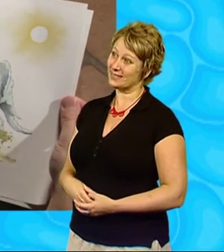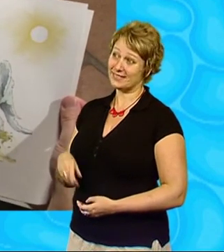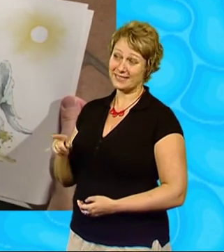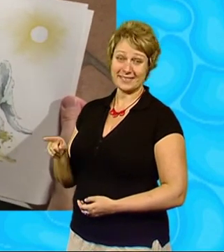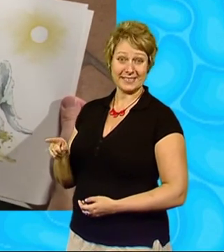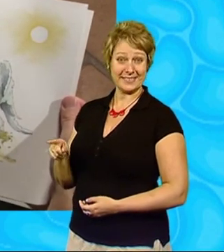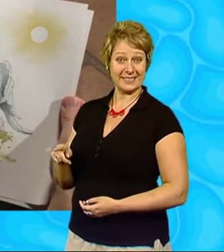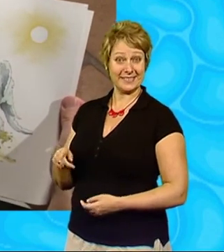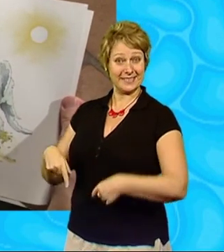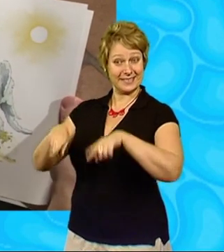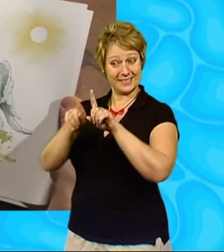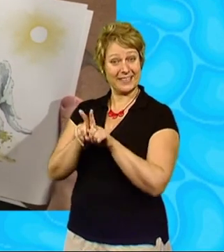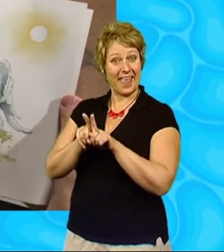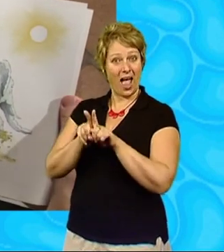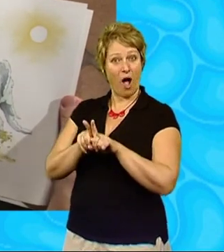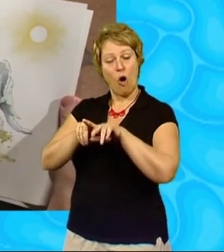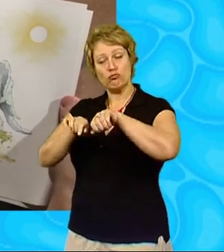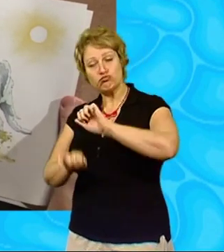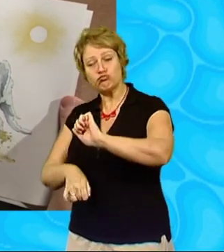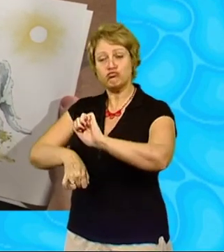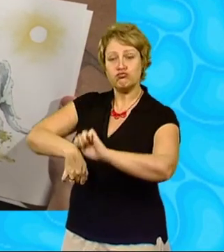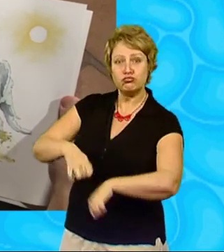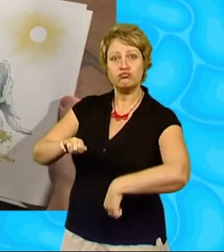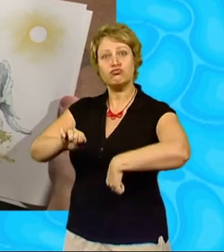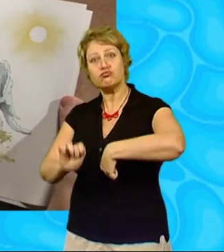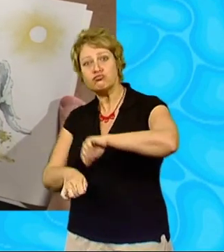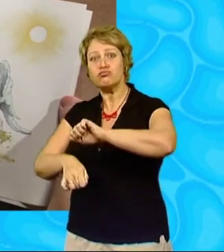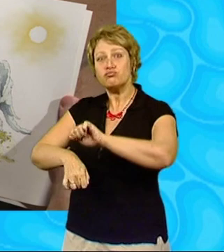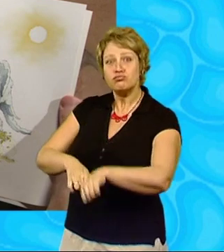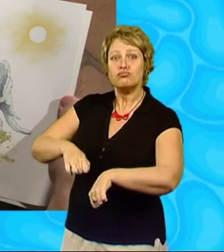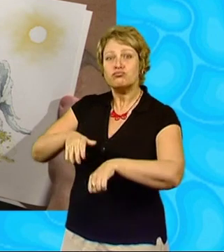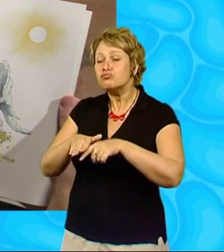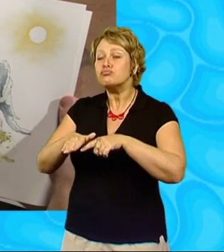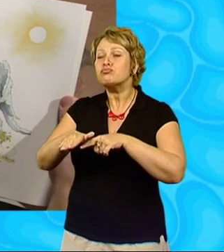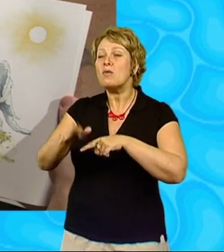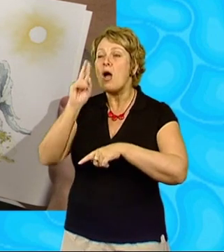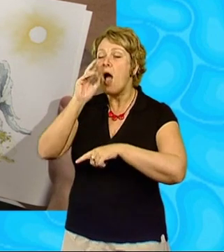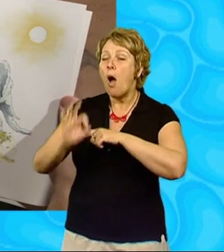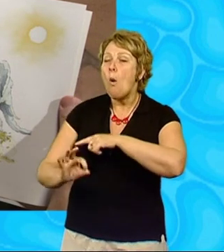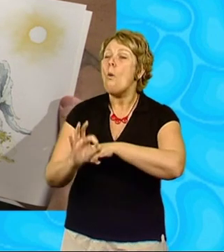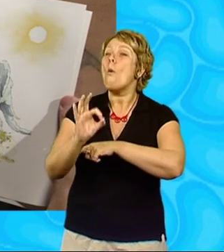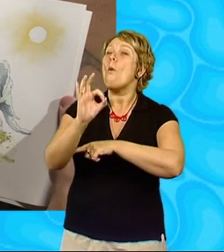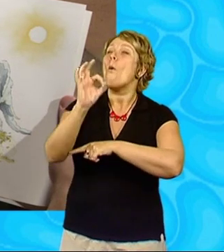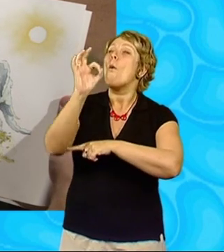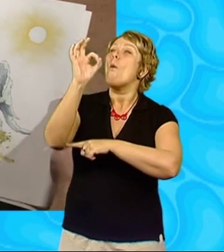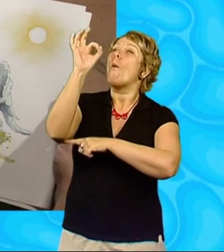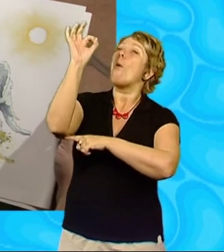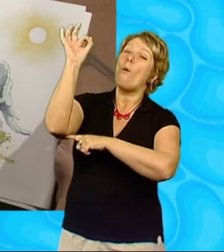And together they strolled off across the plains as the sun rose high in the